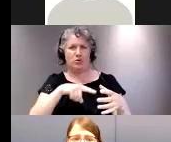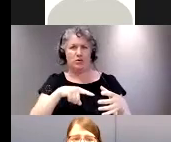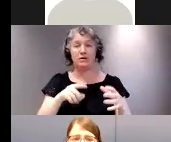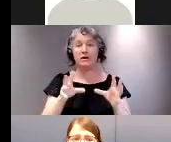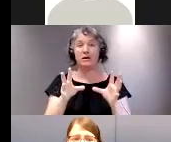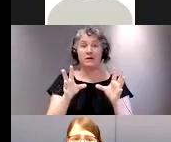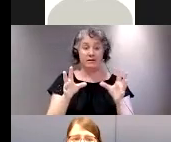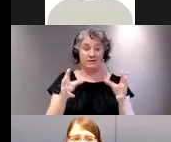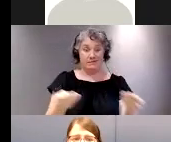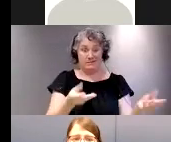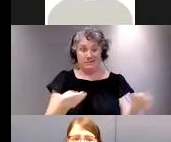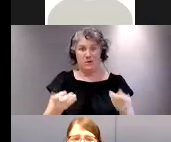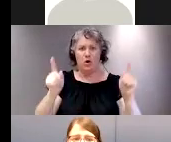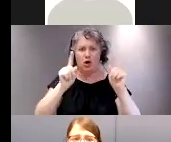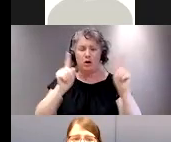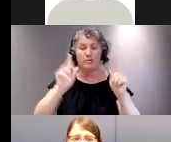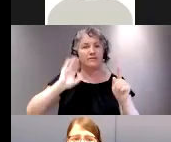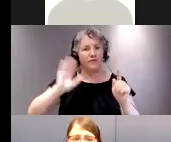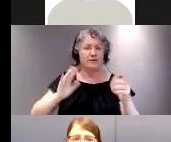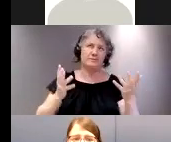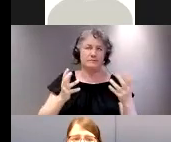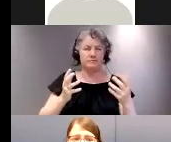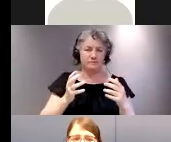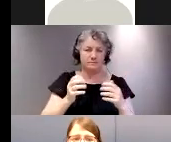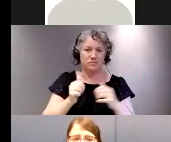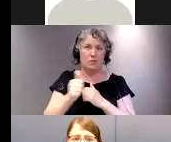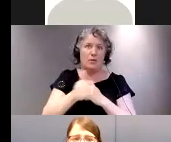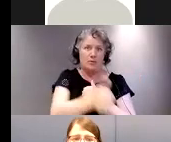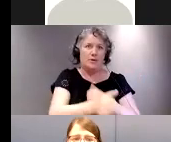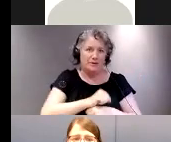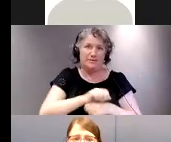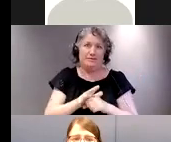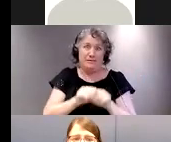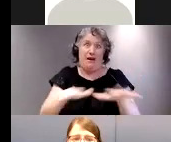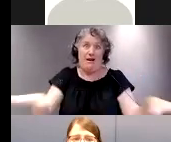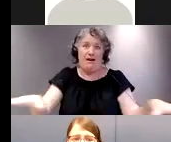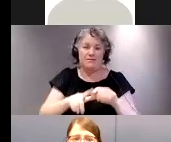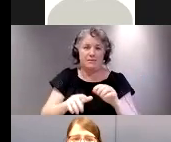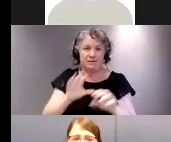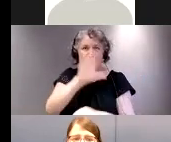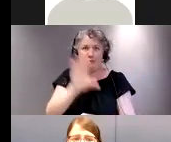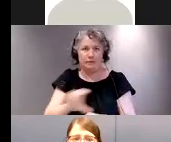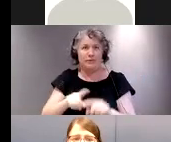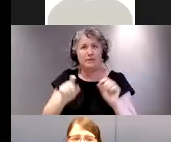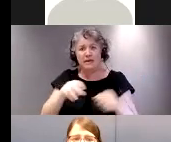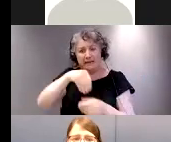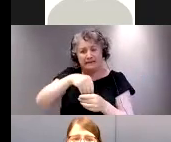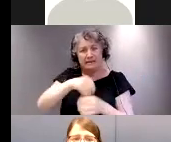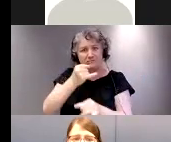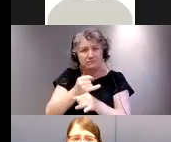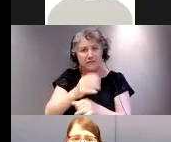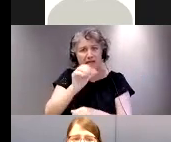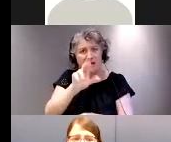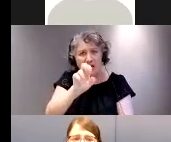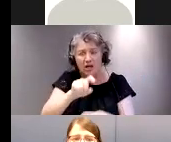mediation is held. Used to be a bigger thing because now we're all at home doing Zoom, but it could be in a care facility. It could be in the